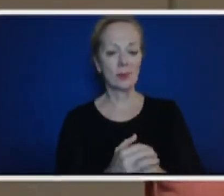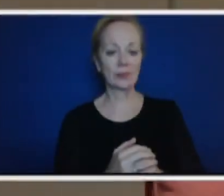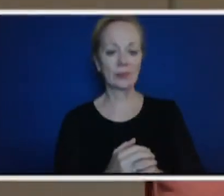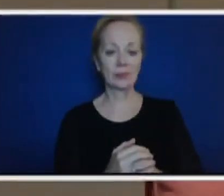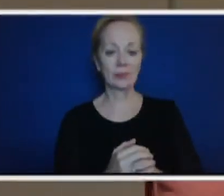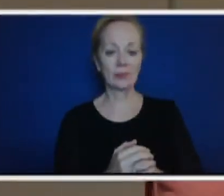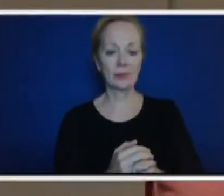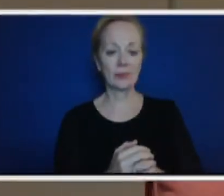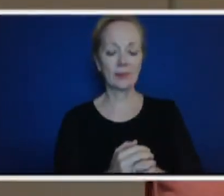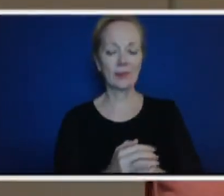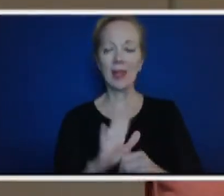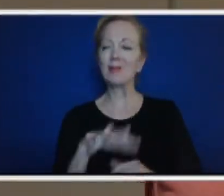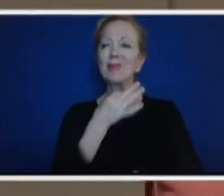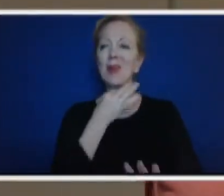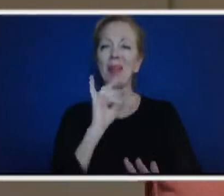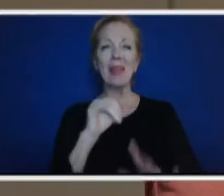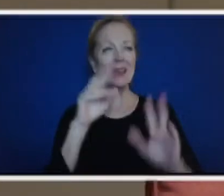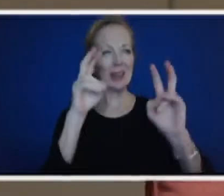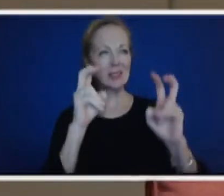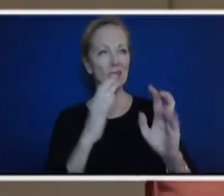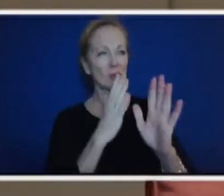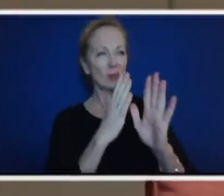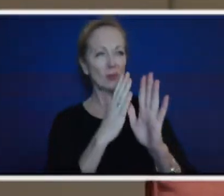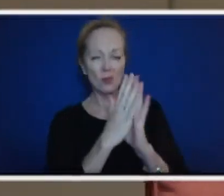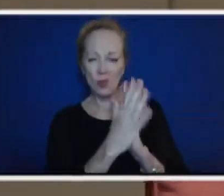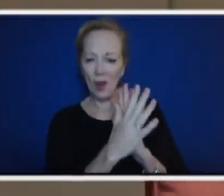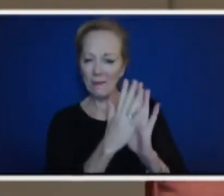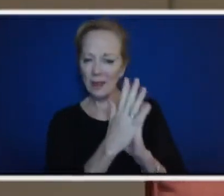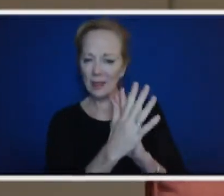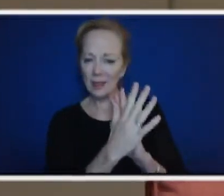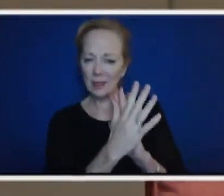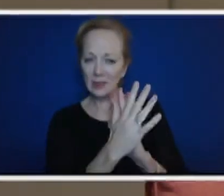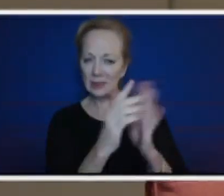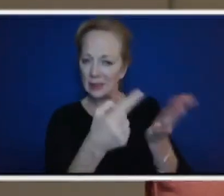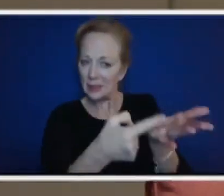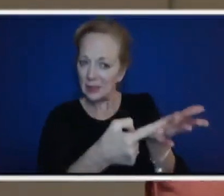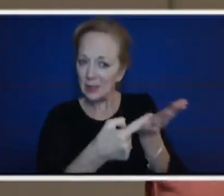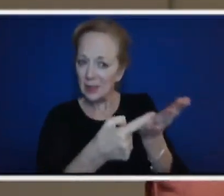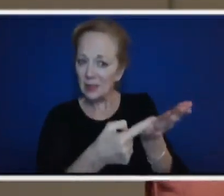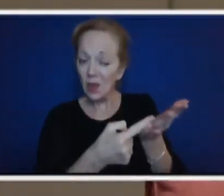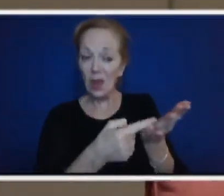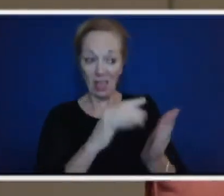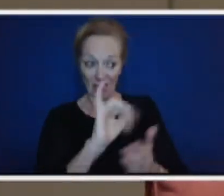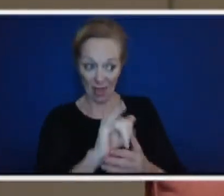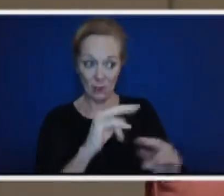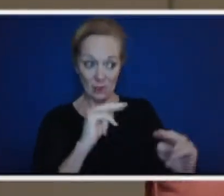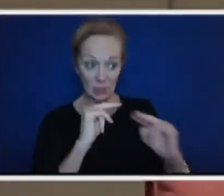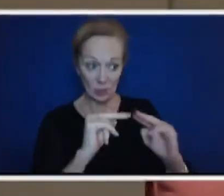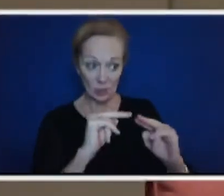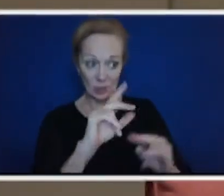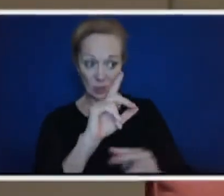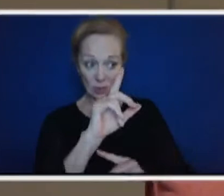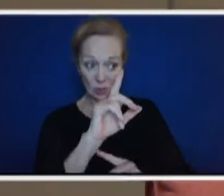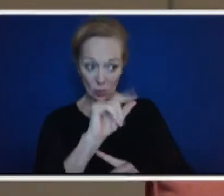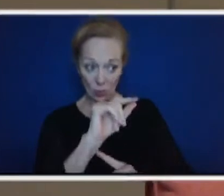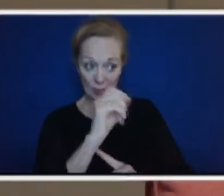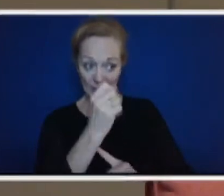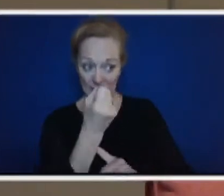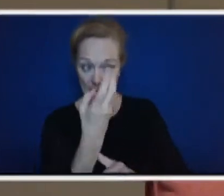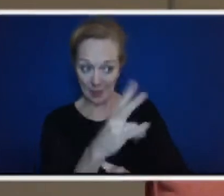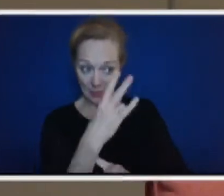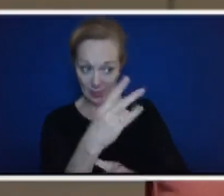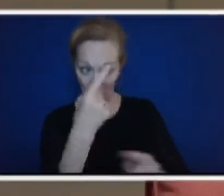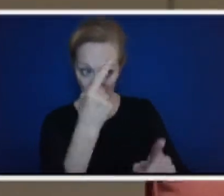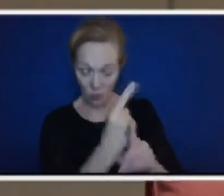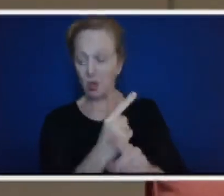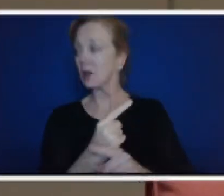So was this issue, was the traffic talked about, the traffic was negotiated in 2017, right? That's right. And